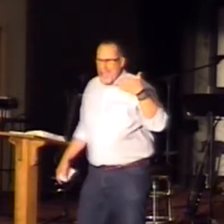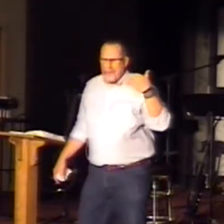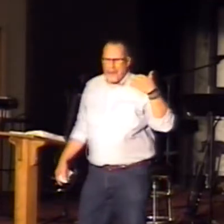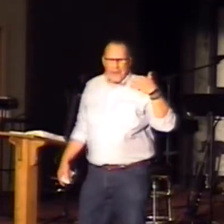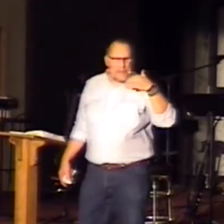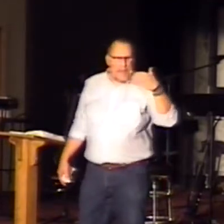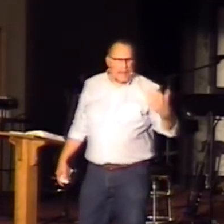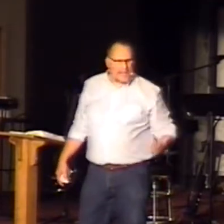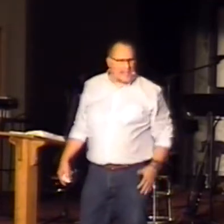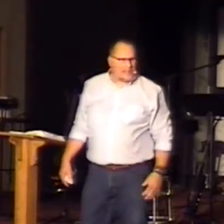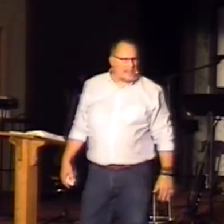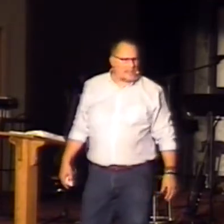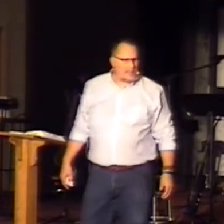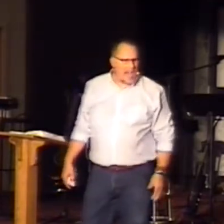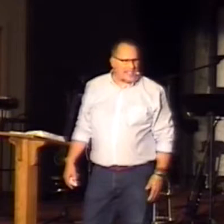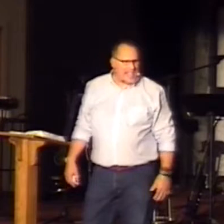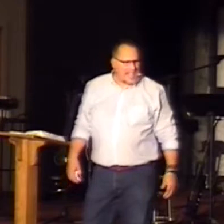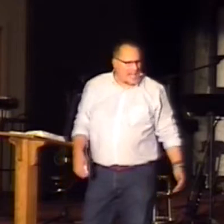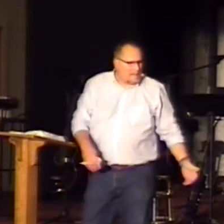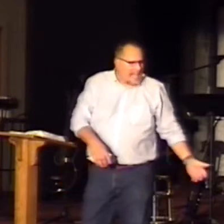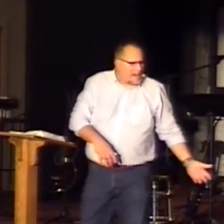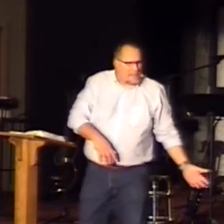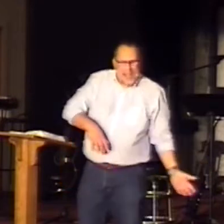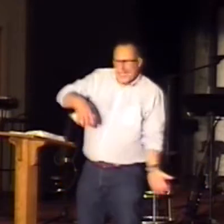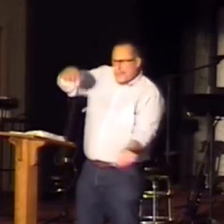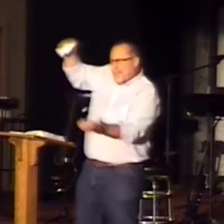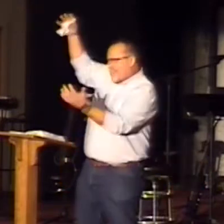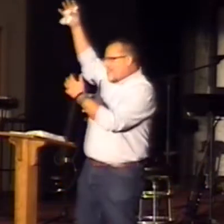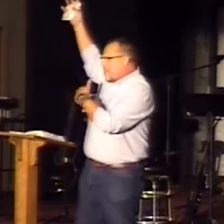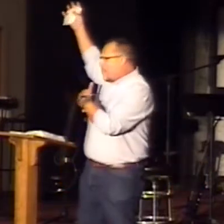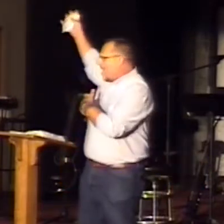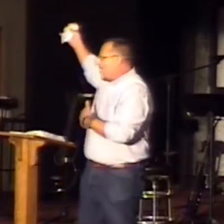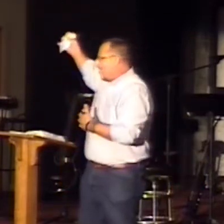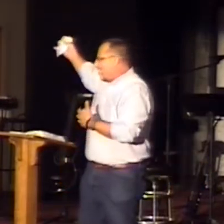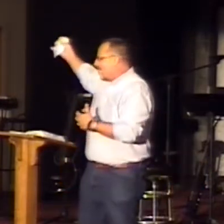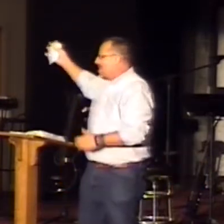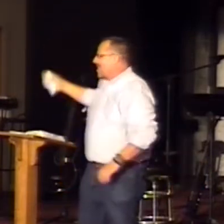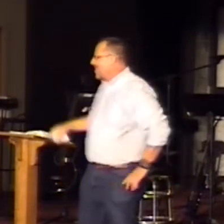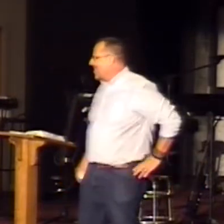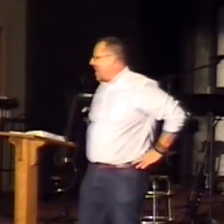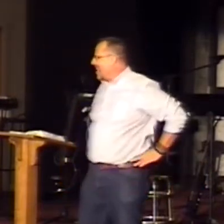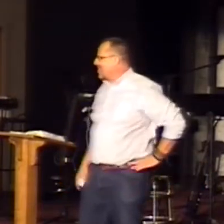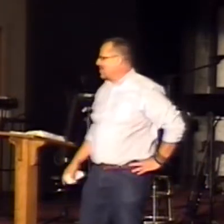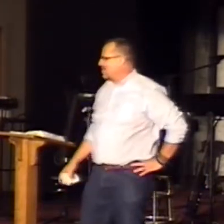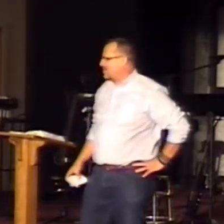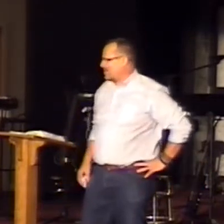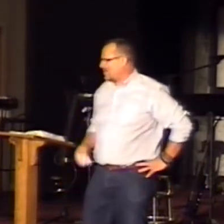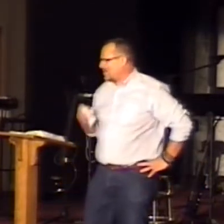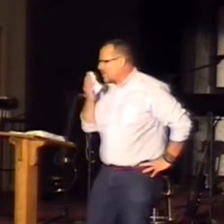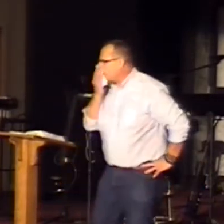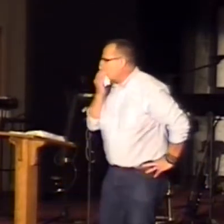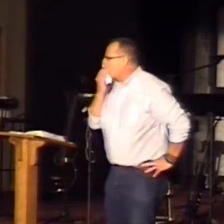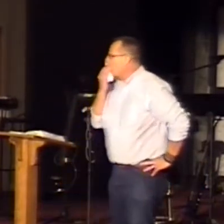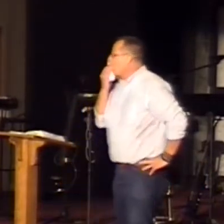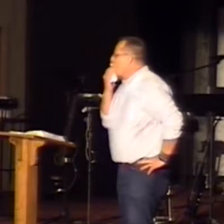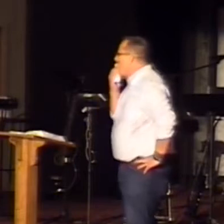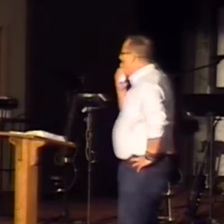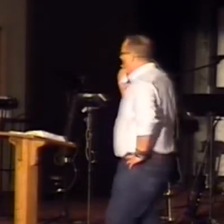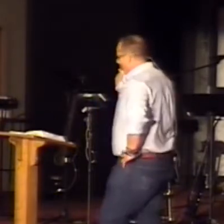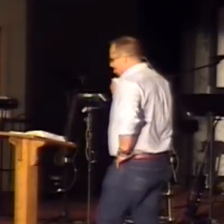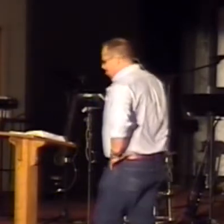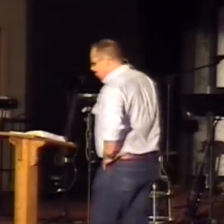and Savior, and we baptize him into Christ, and he comes out a brand spanking new whatever, right?